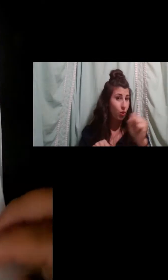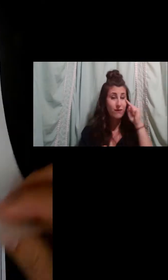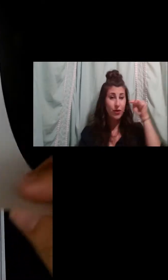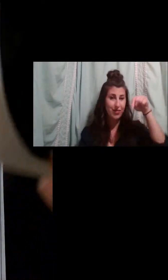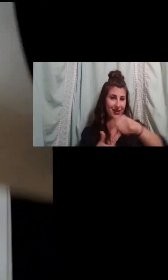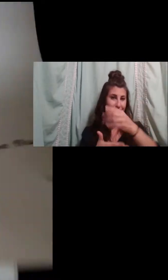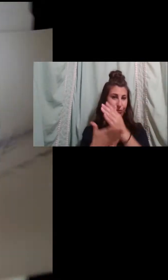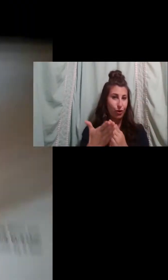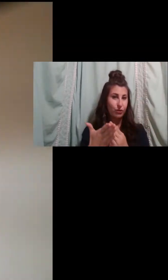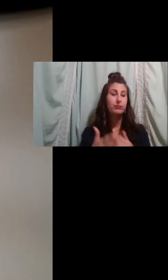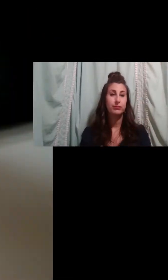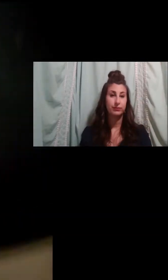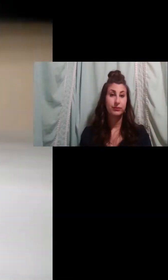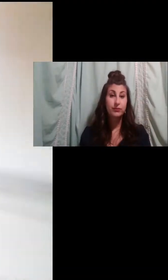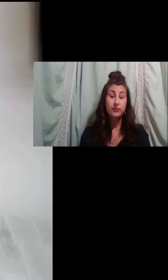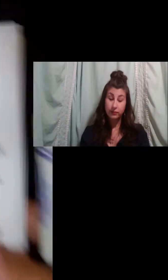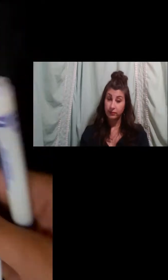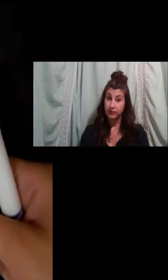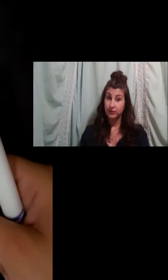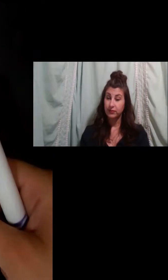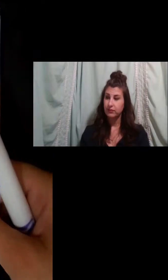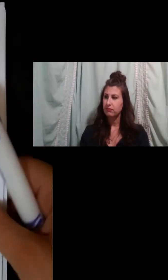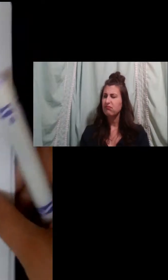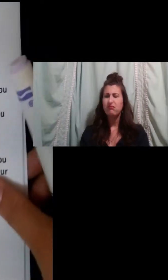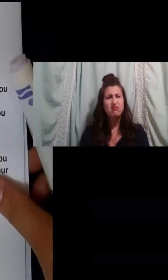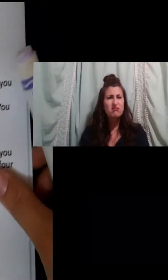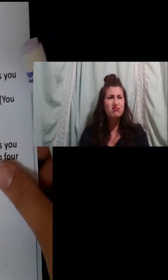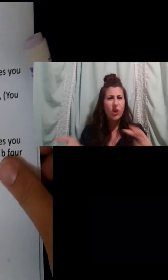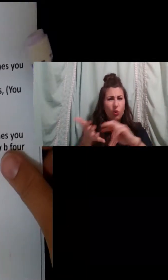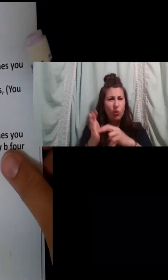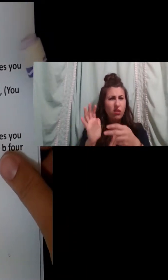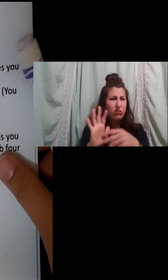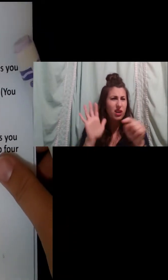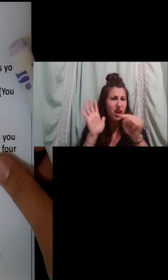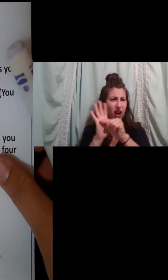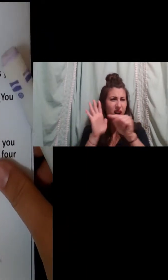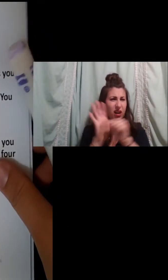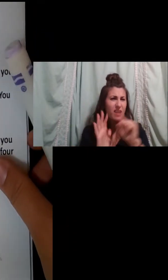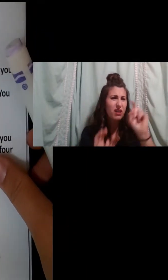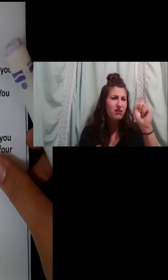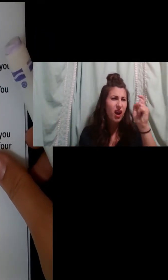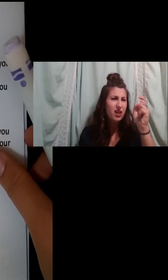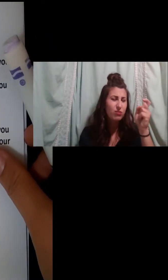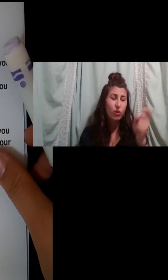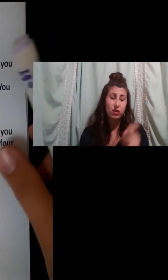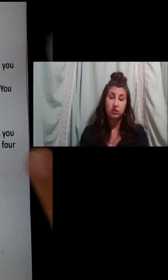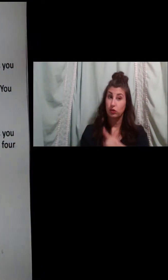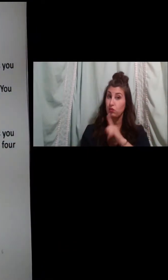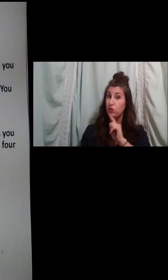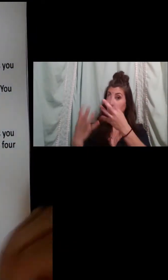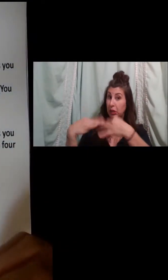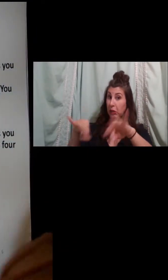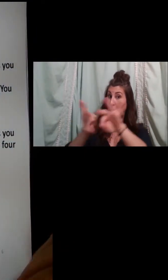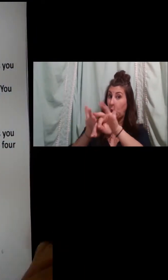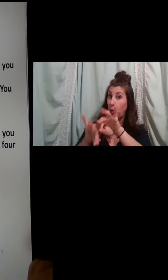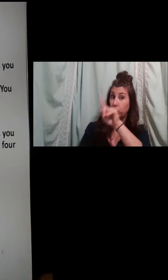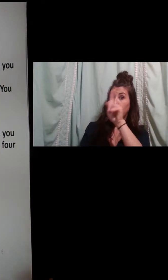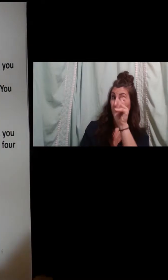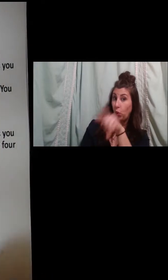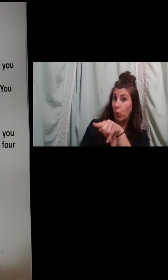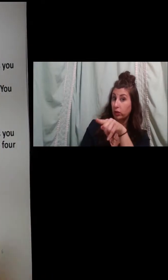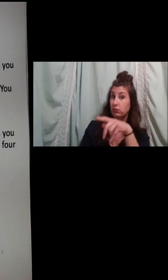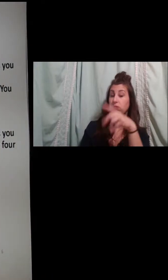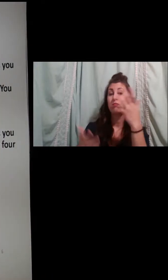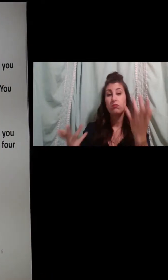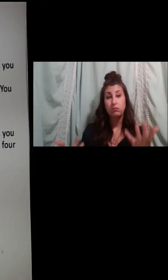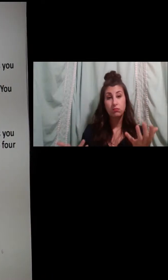this part. All right, what is a negative exponent? That is a very important